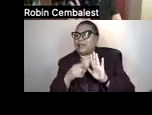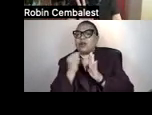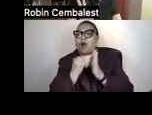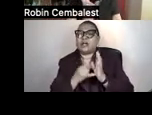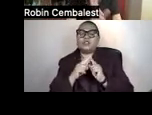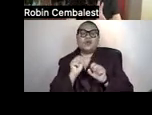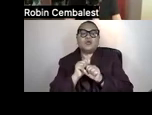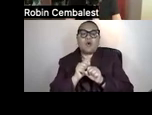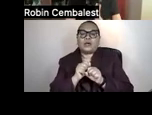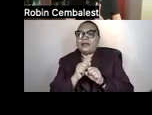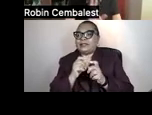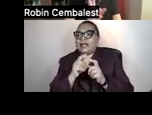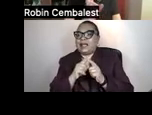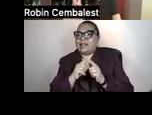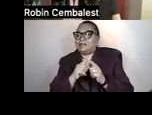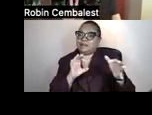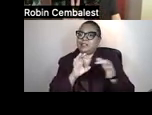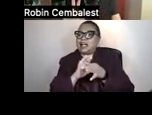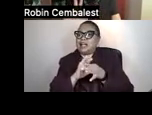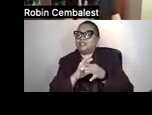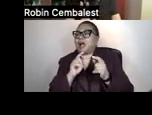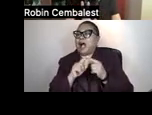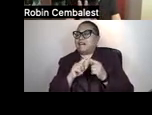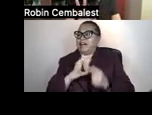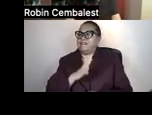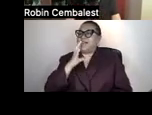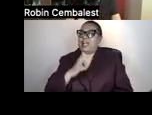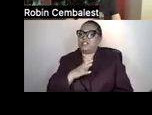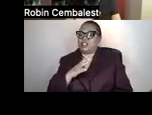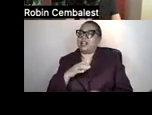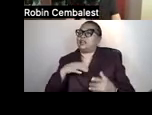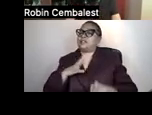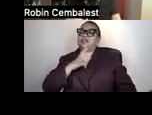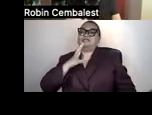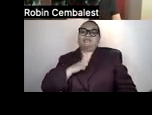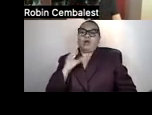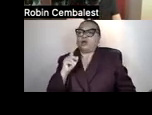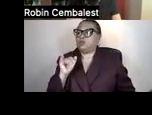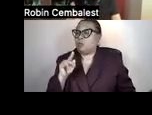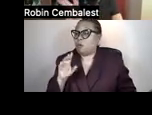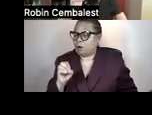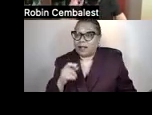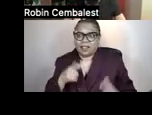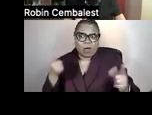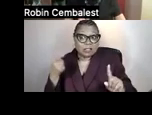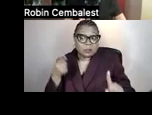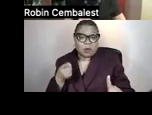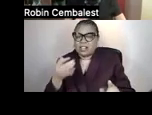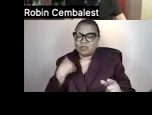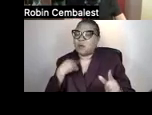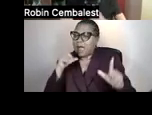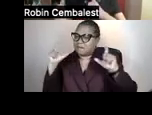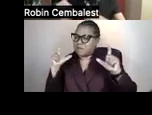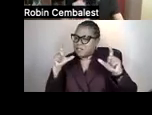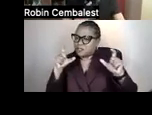who's working in the juncture of fashion and couture and so on. But my larger point is that if you have pictures